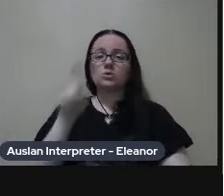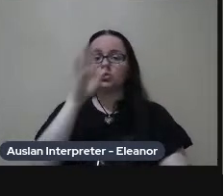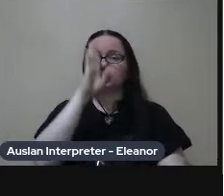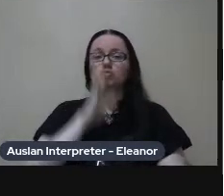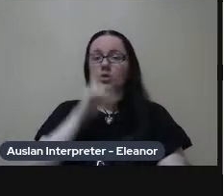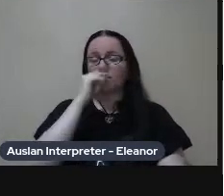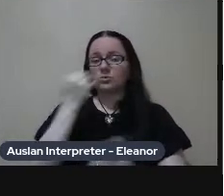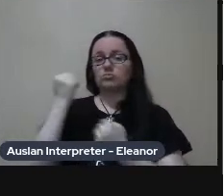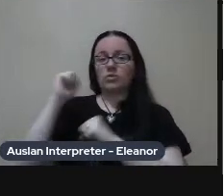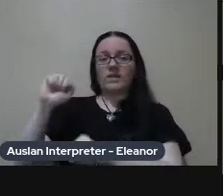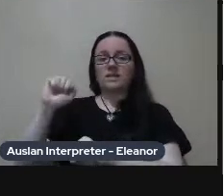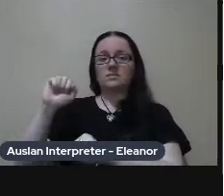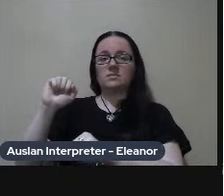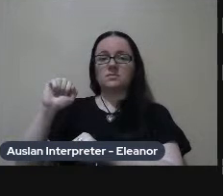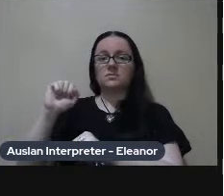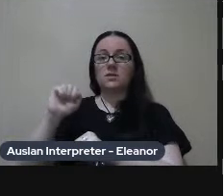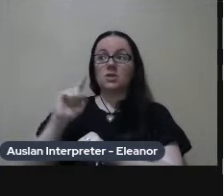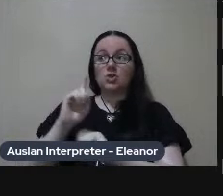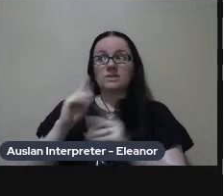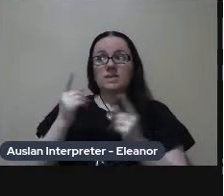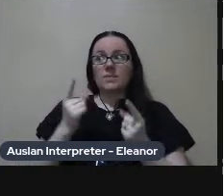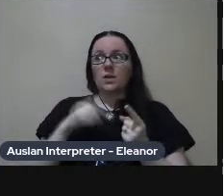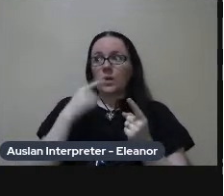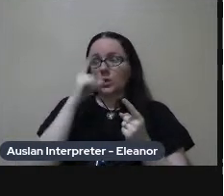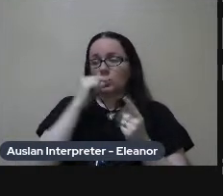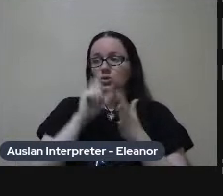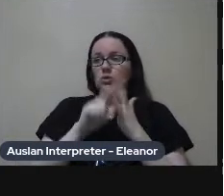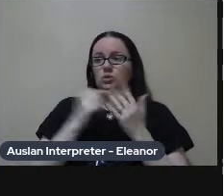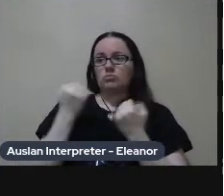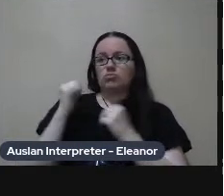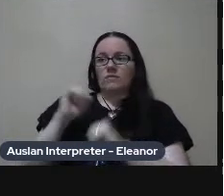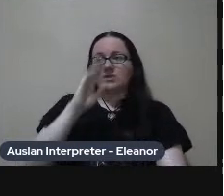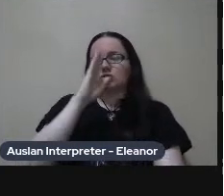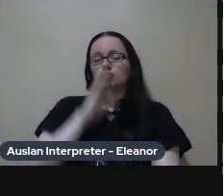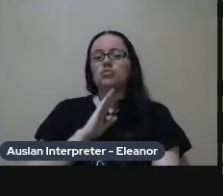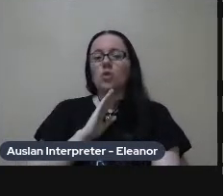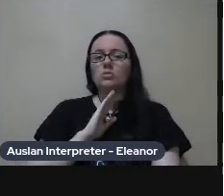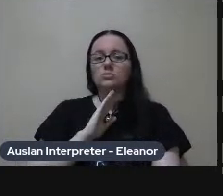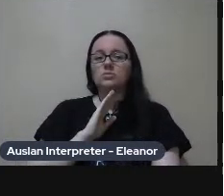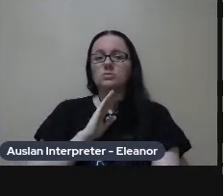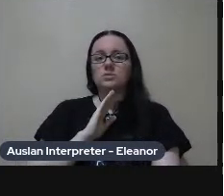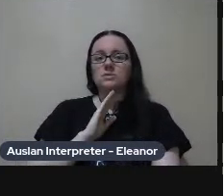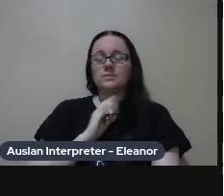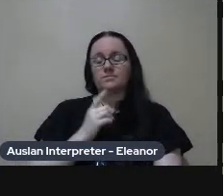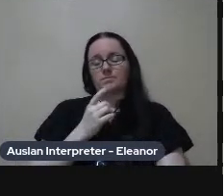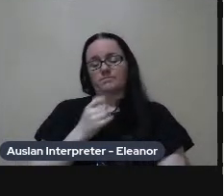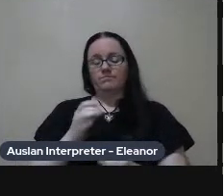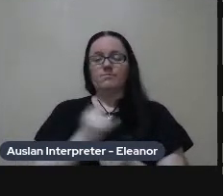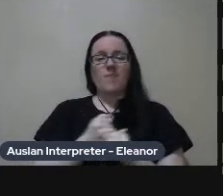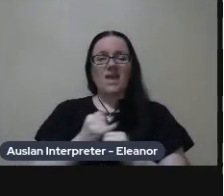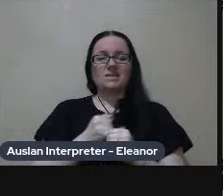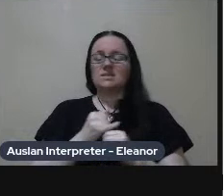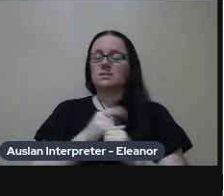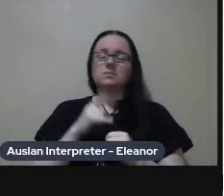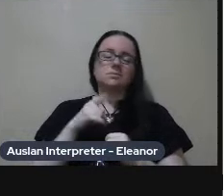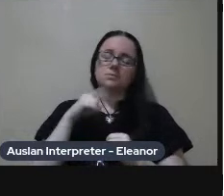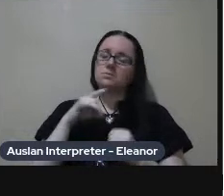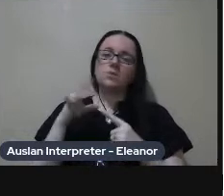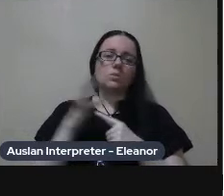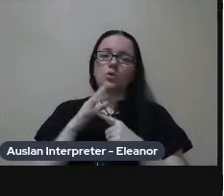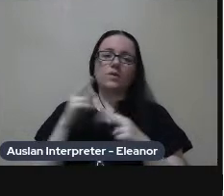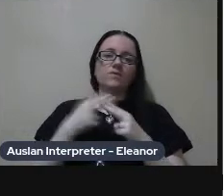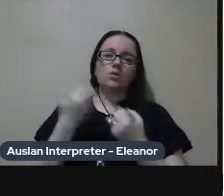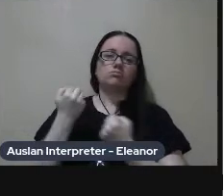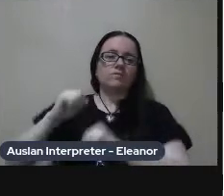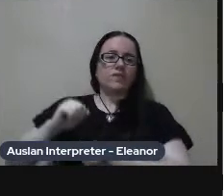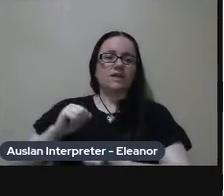something we could have done perhaps to try and avoid those strokes, and medicines play a really key role in helping prevent those strokes. And the key